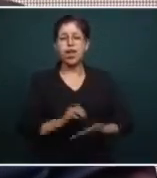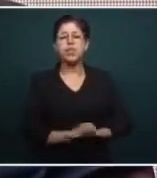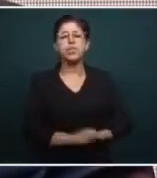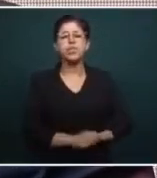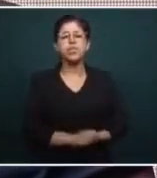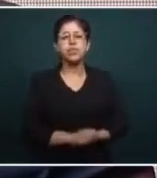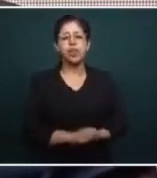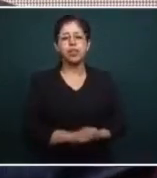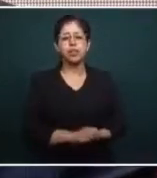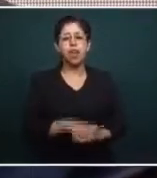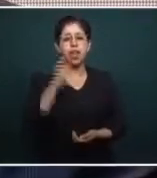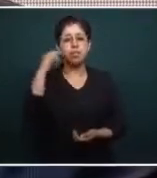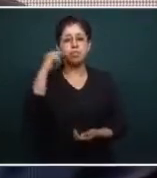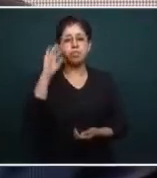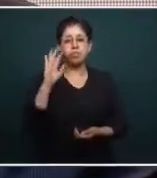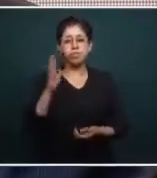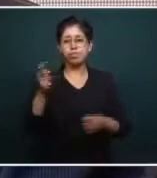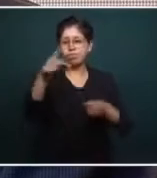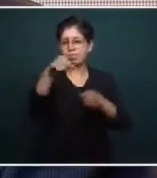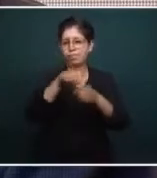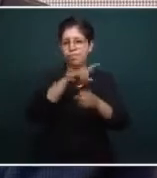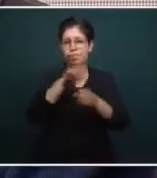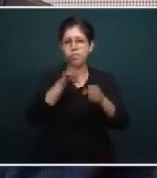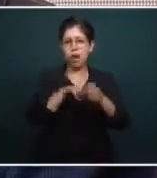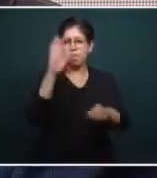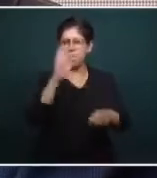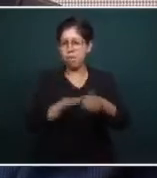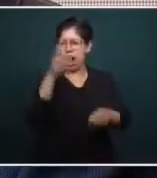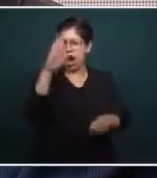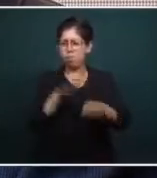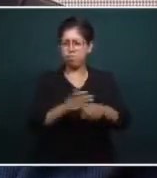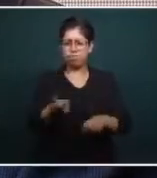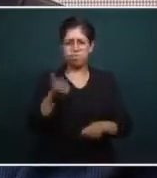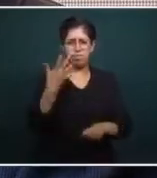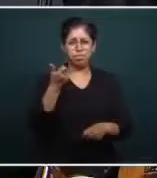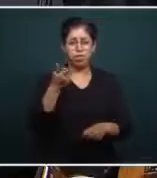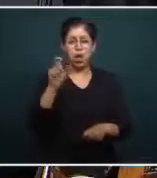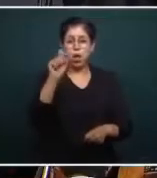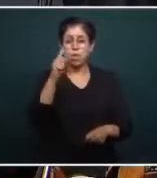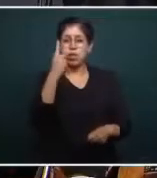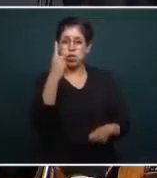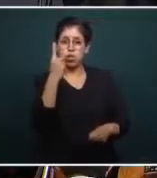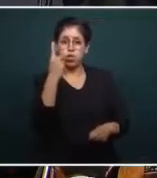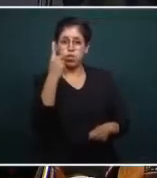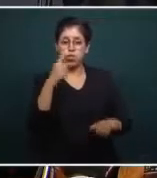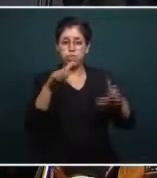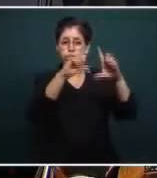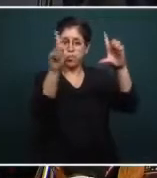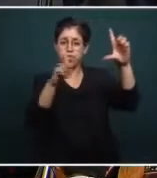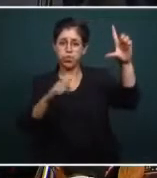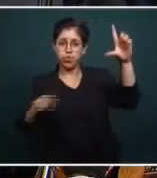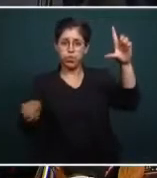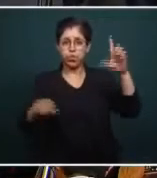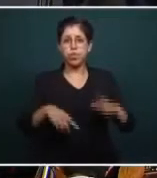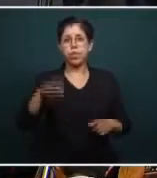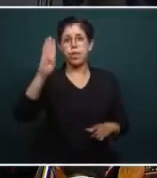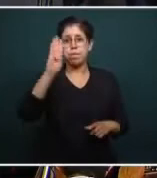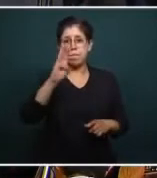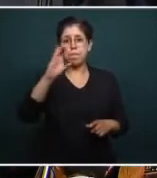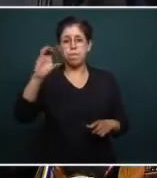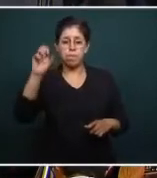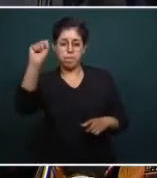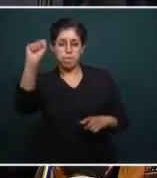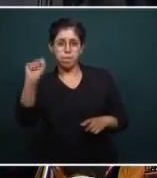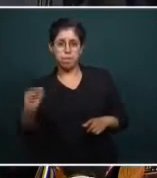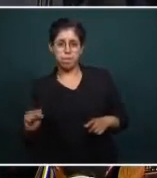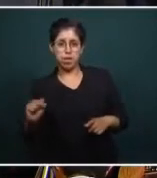the de cheapest gasolina of, regular, this la is más the other cara kind of, 21.75 en La Paz, Baja so California this, I think this is Sur, the other, oh, this